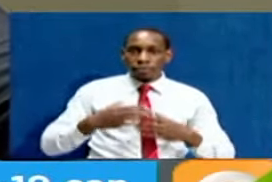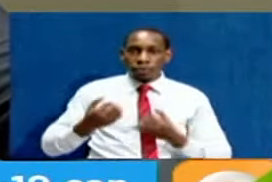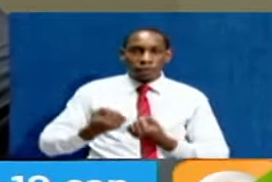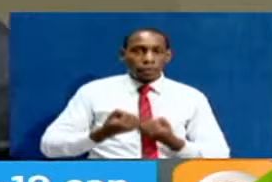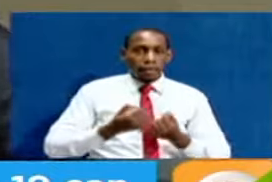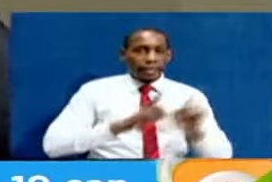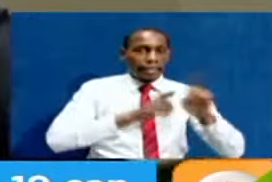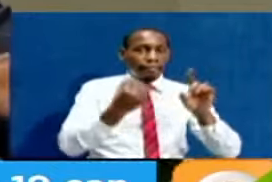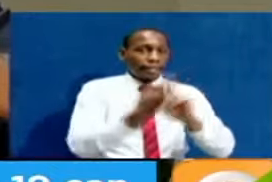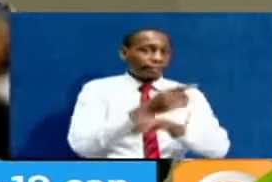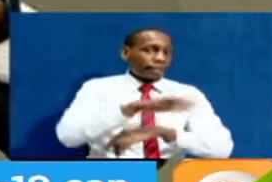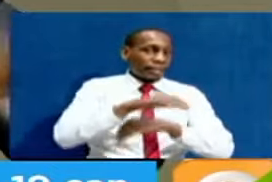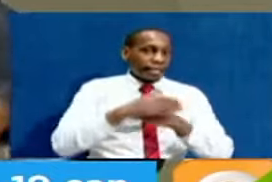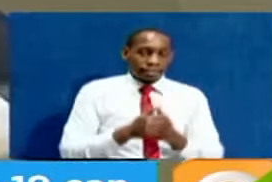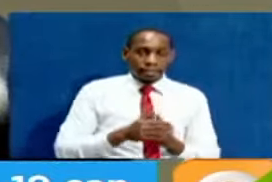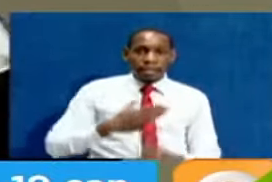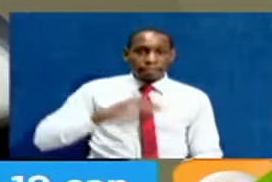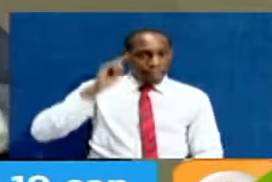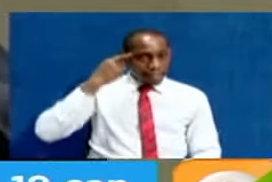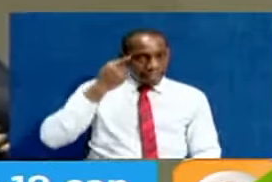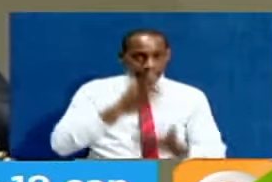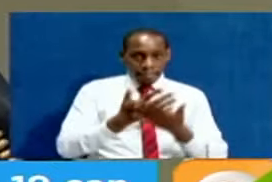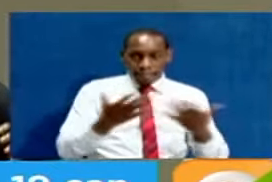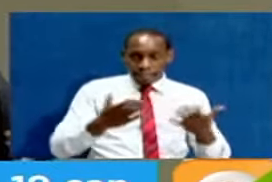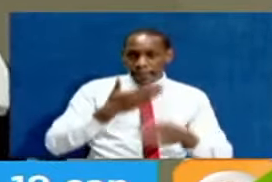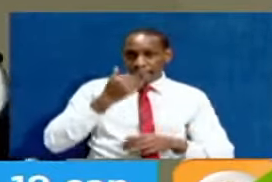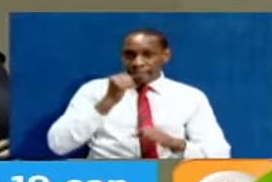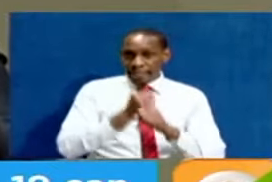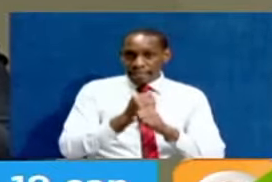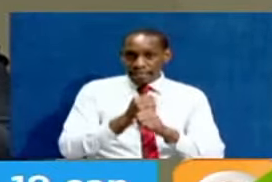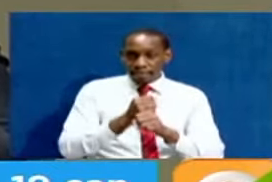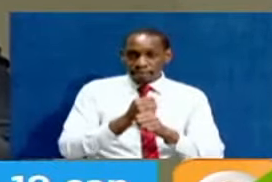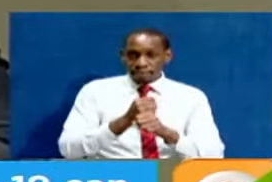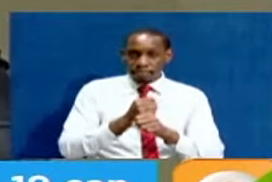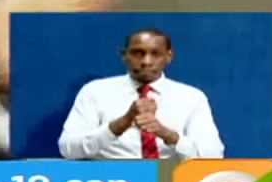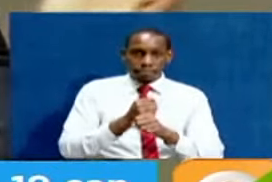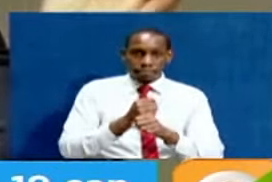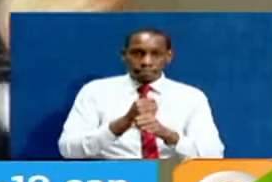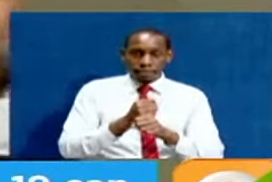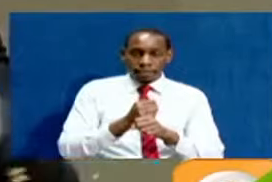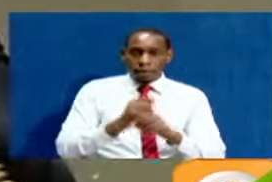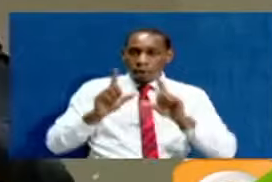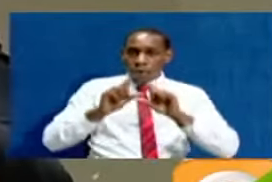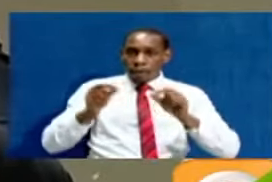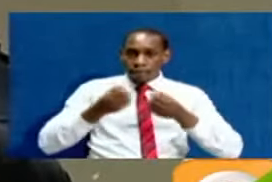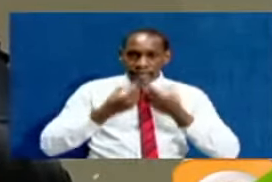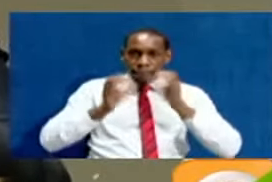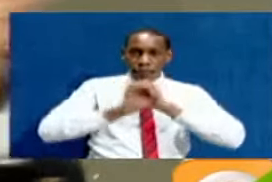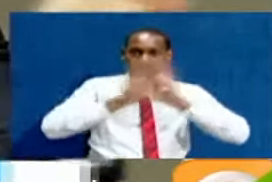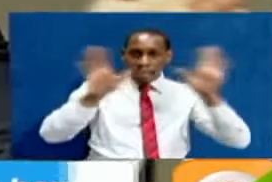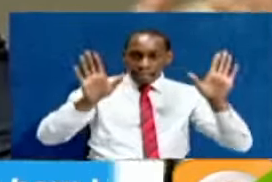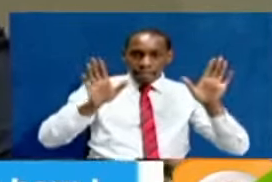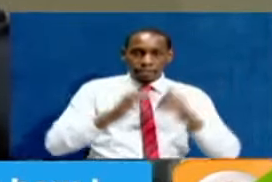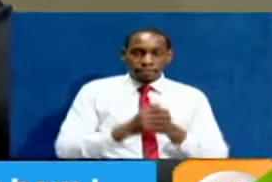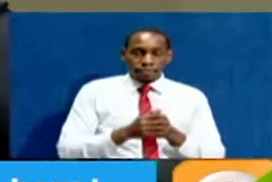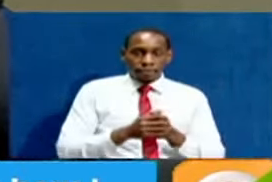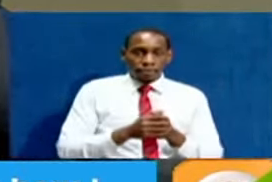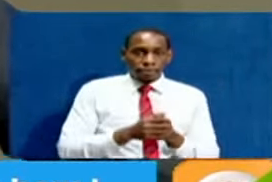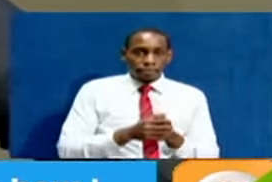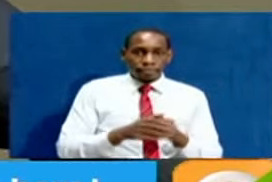another. So I think certain things need to have been done. Make it a bit more clearer. Don't be